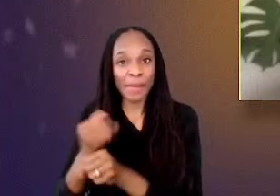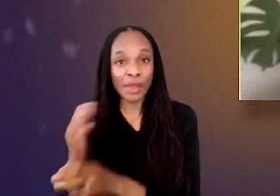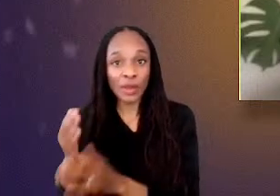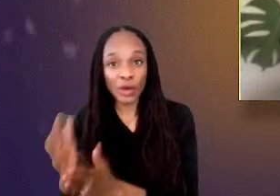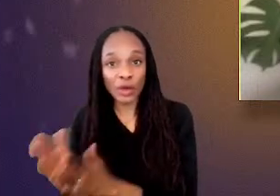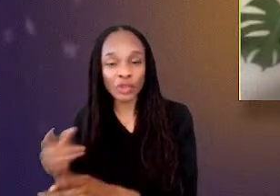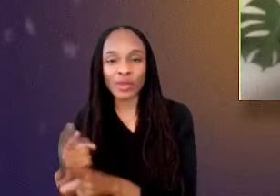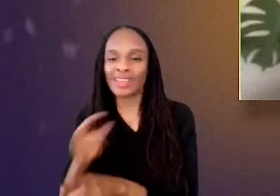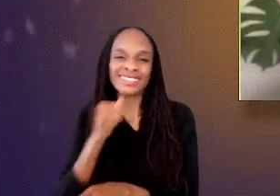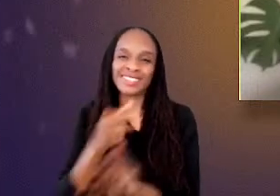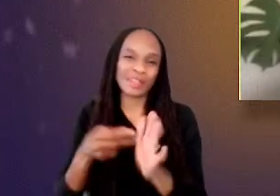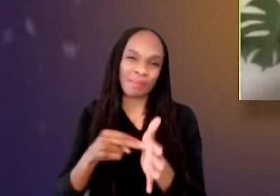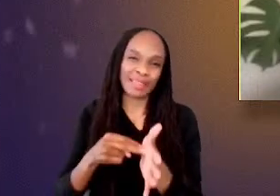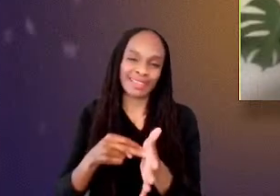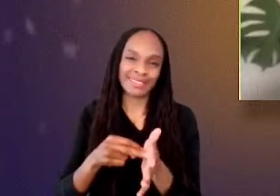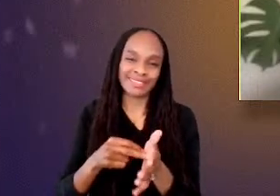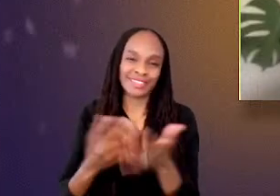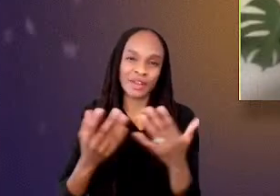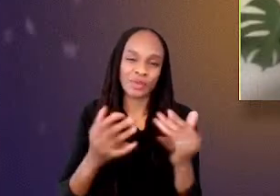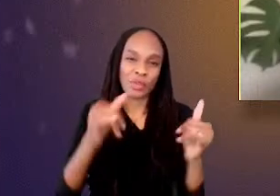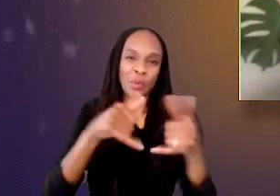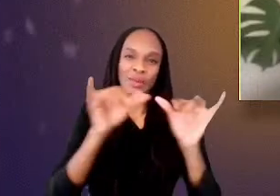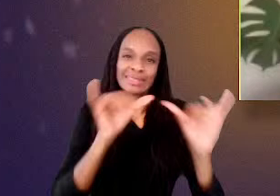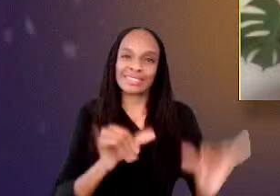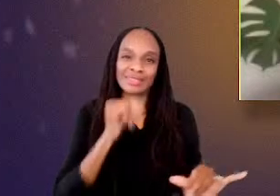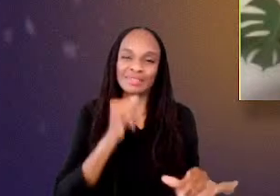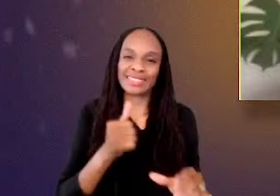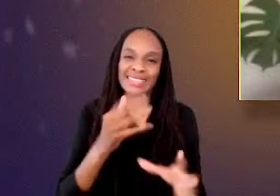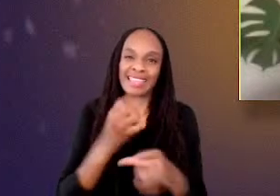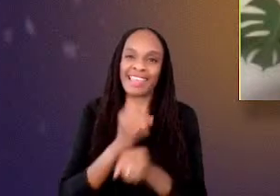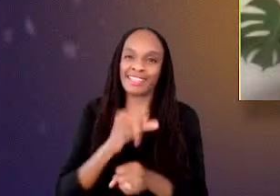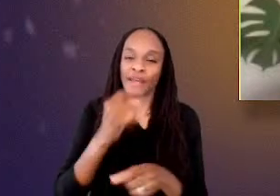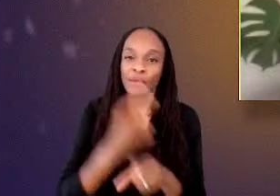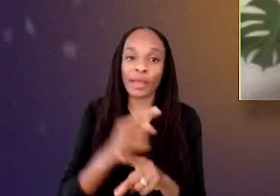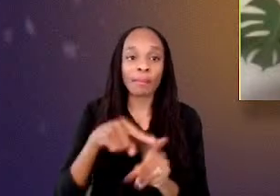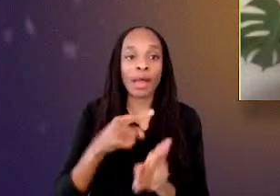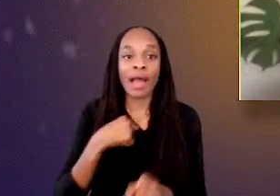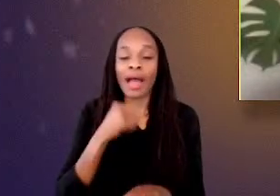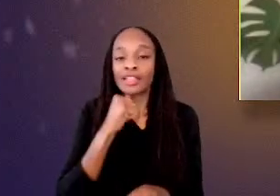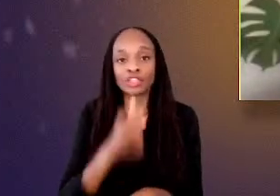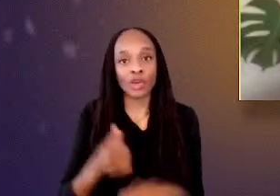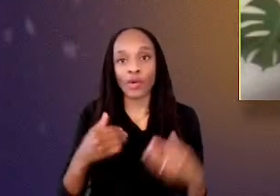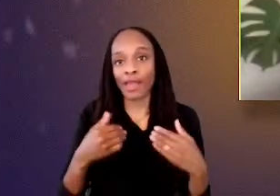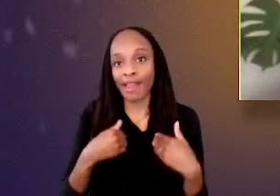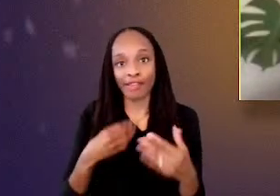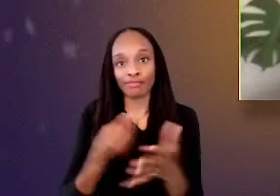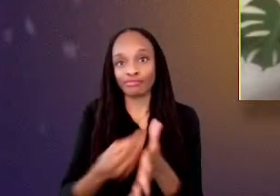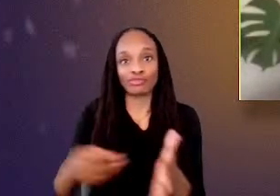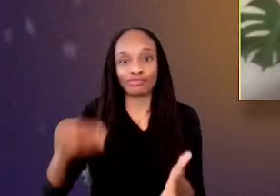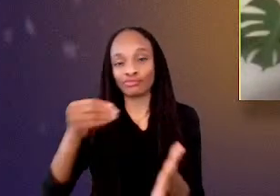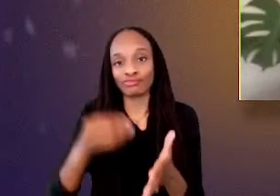get it right. It is just, again, I don't come from intergenerational wealth. I imagine